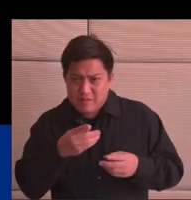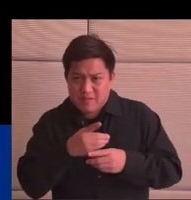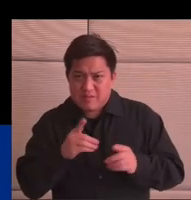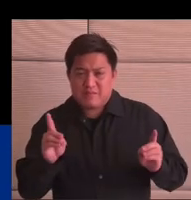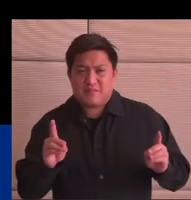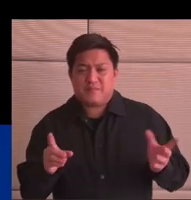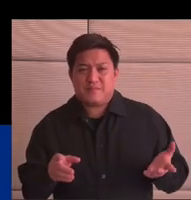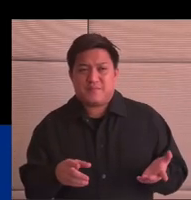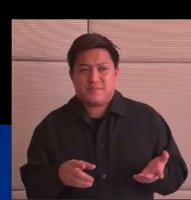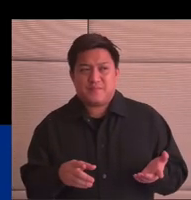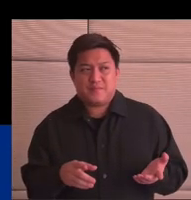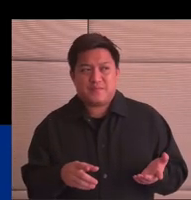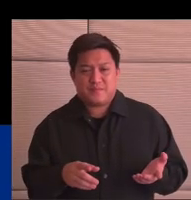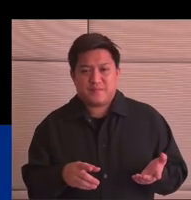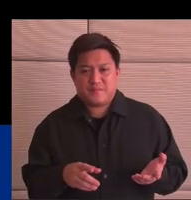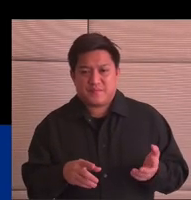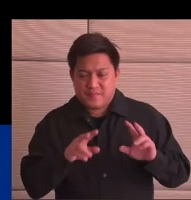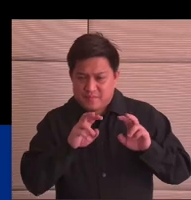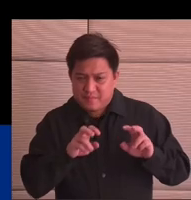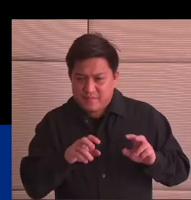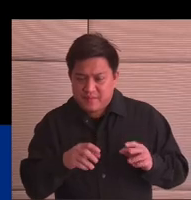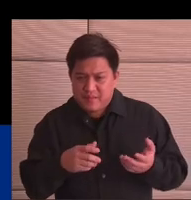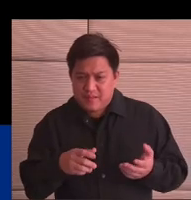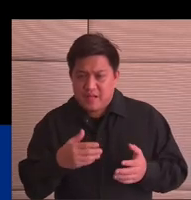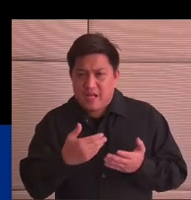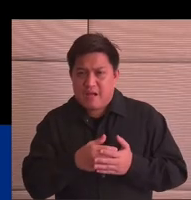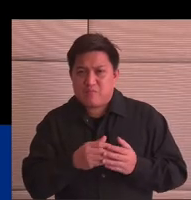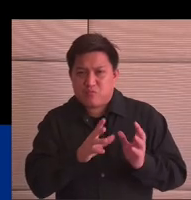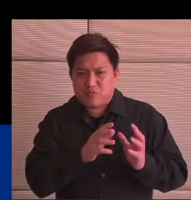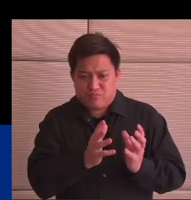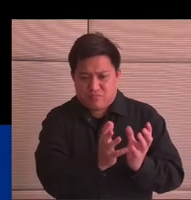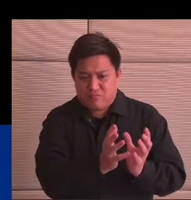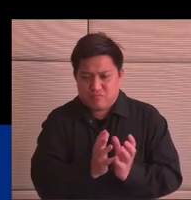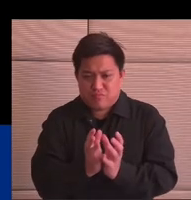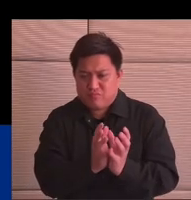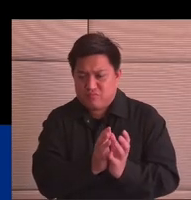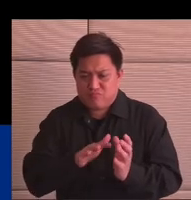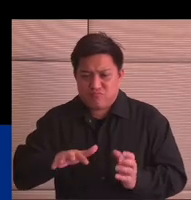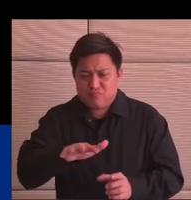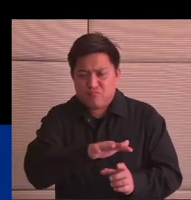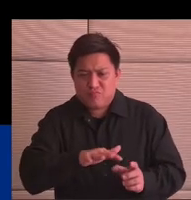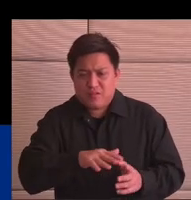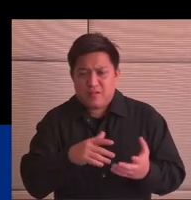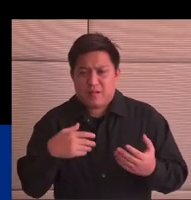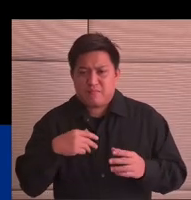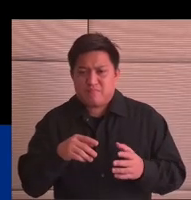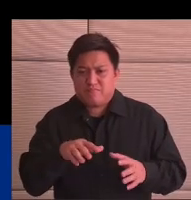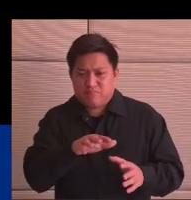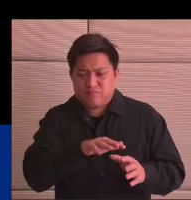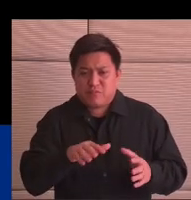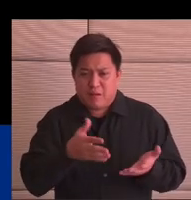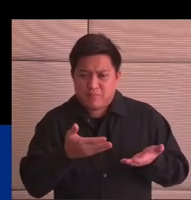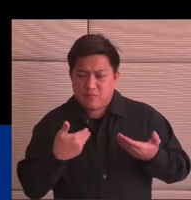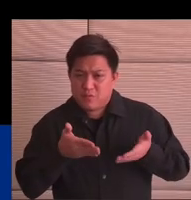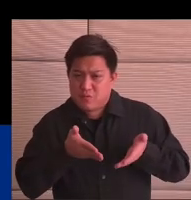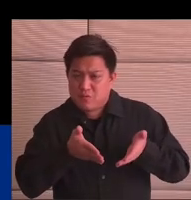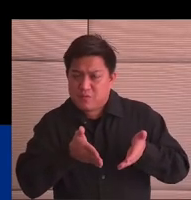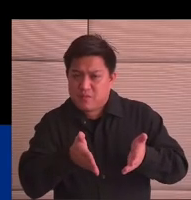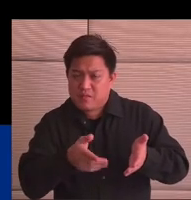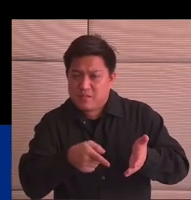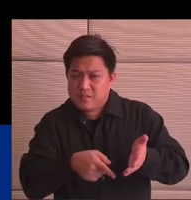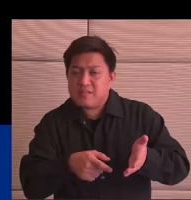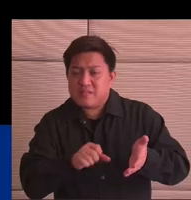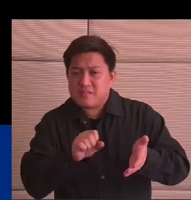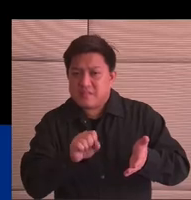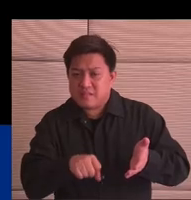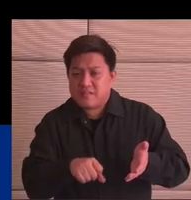spot of a predominantly young population. Our generally weak public health system gets in the way. And of course,